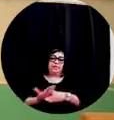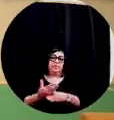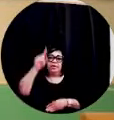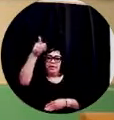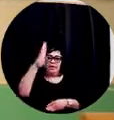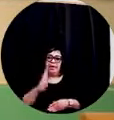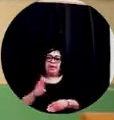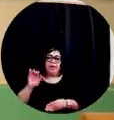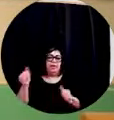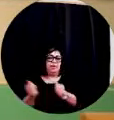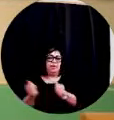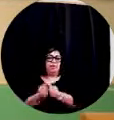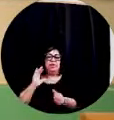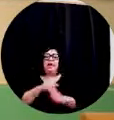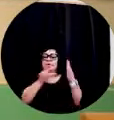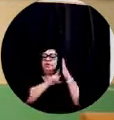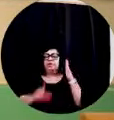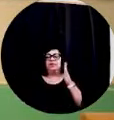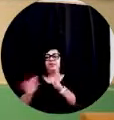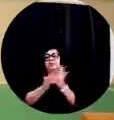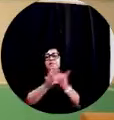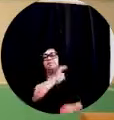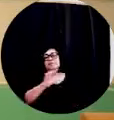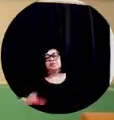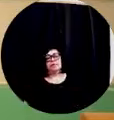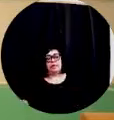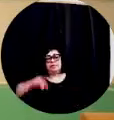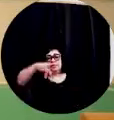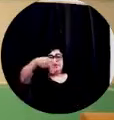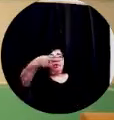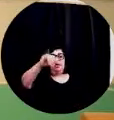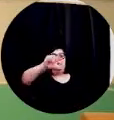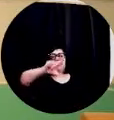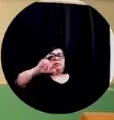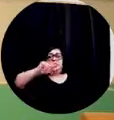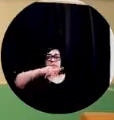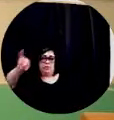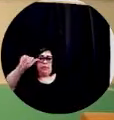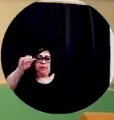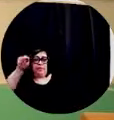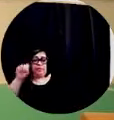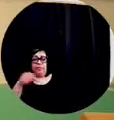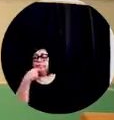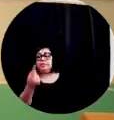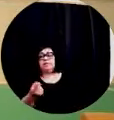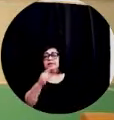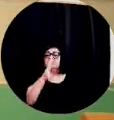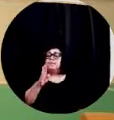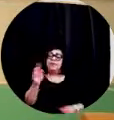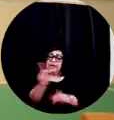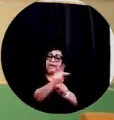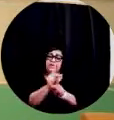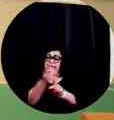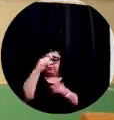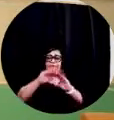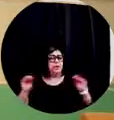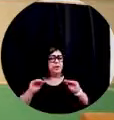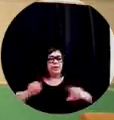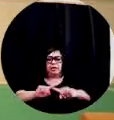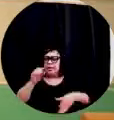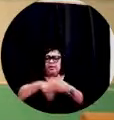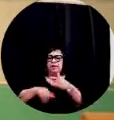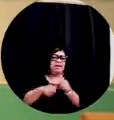says, Philippians 4, 6, and 7 says, be careful for nothing, but in everything by prayer